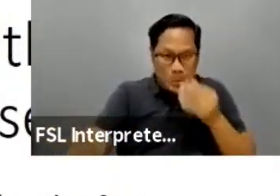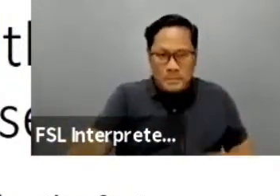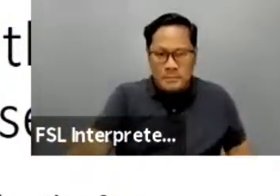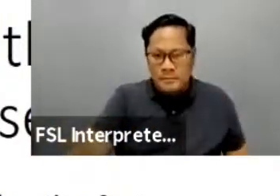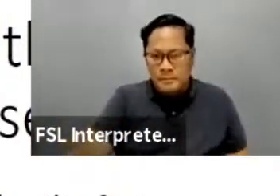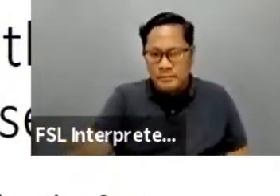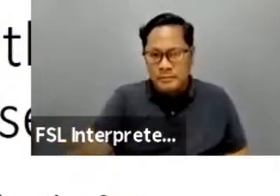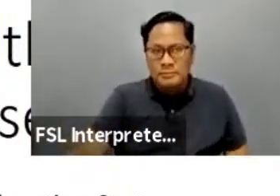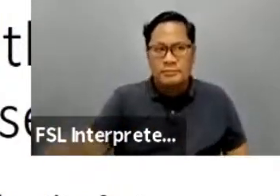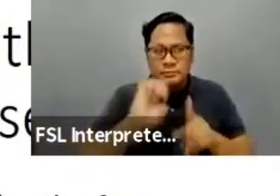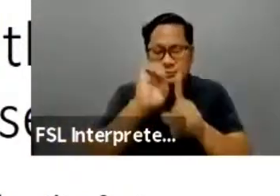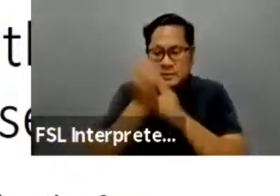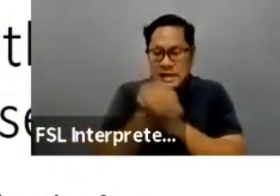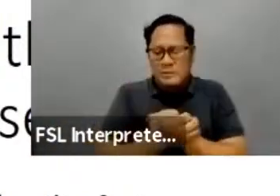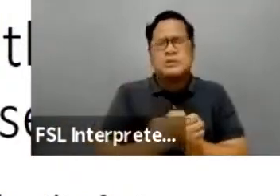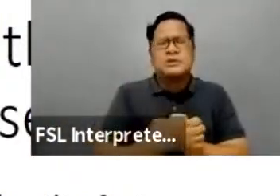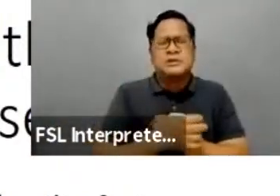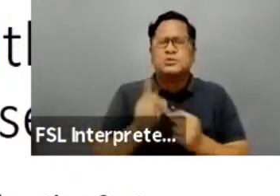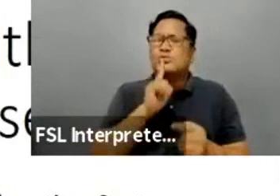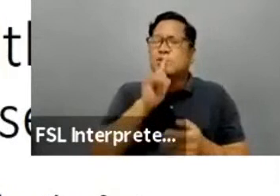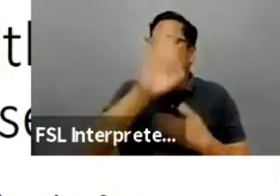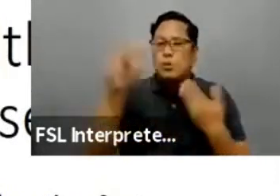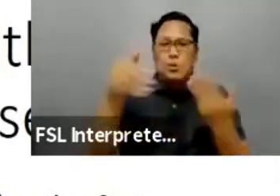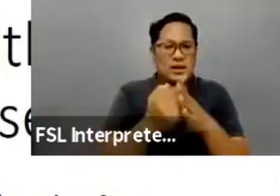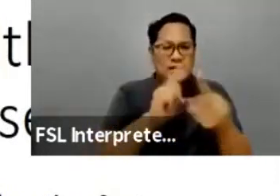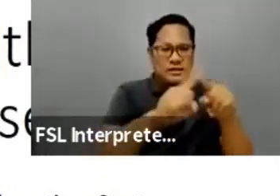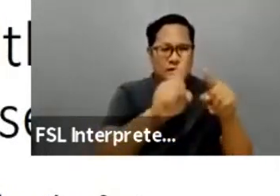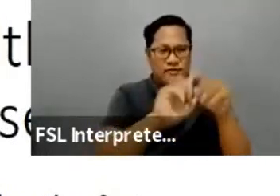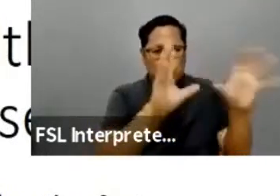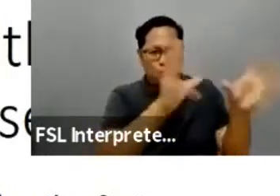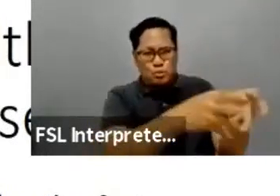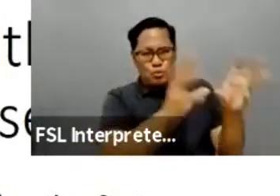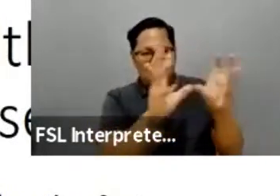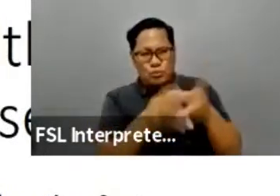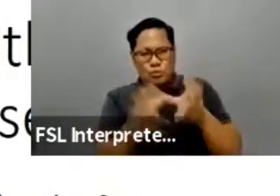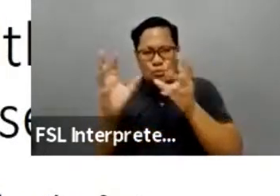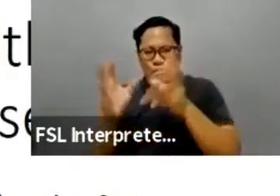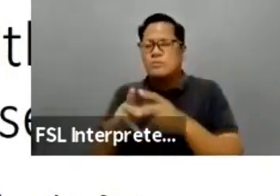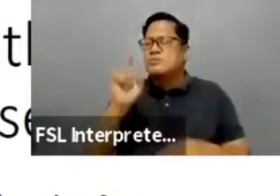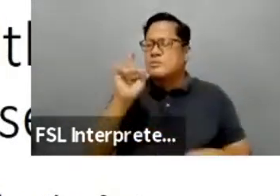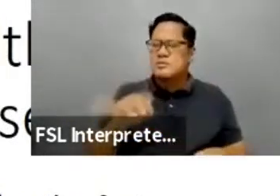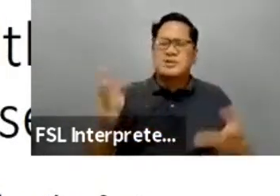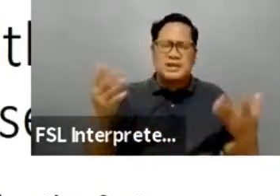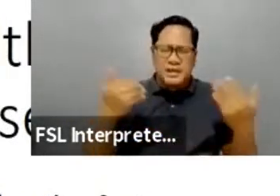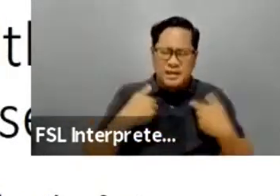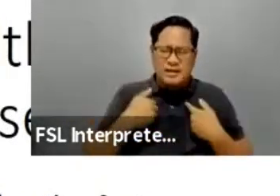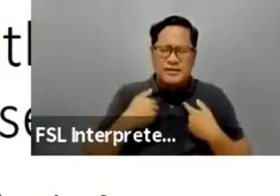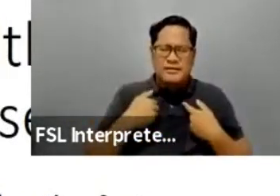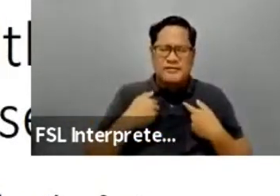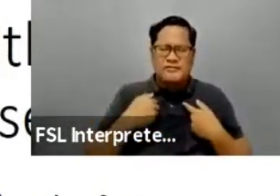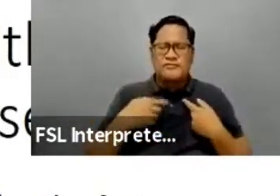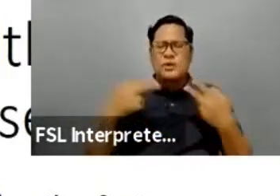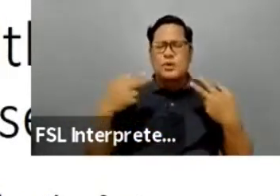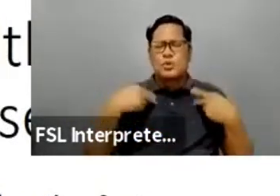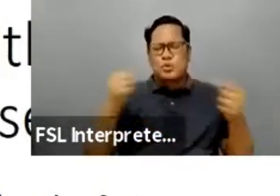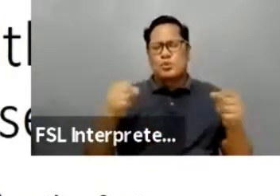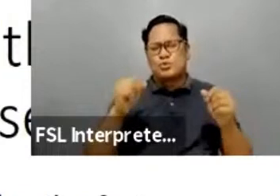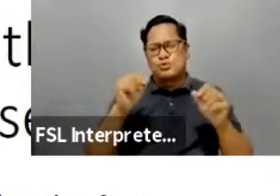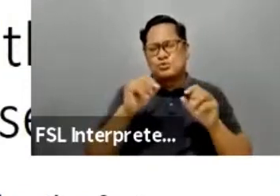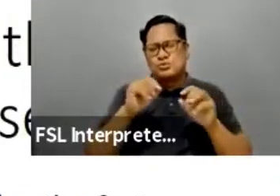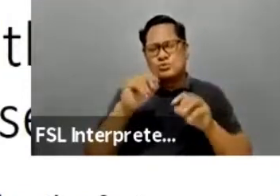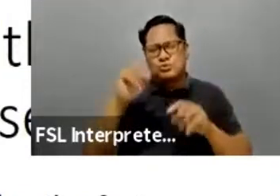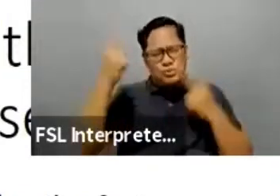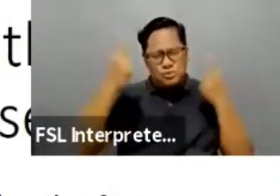environment and climatic conditions, they're all in different sectors, and they have to be very health conscious